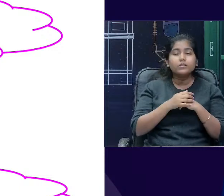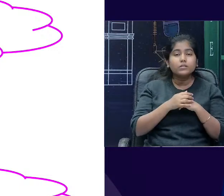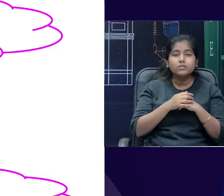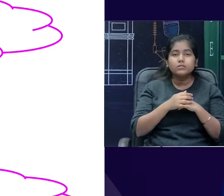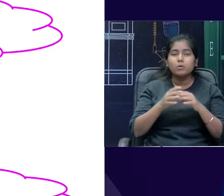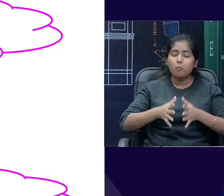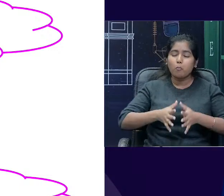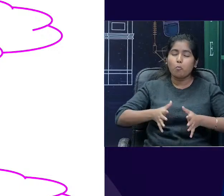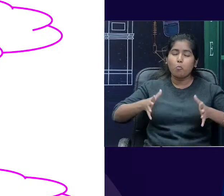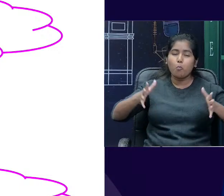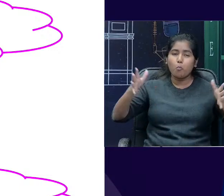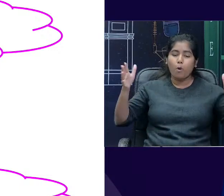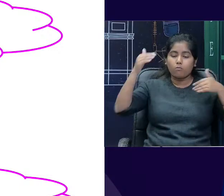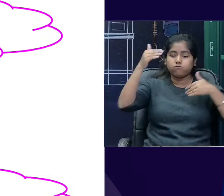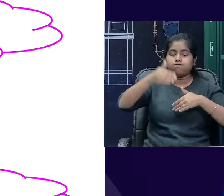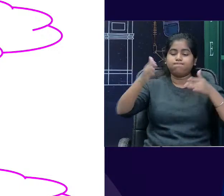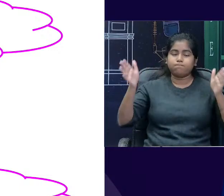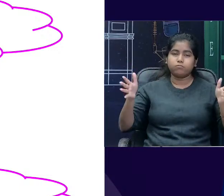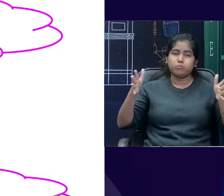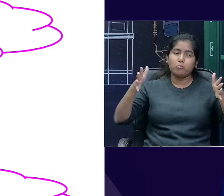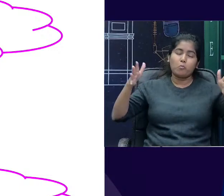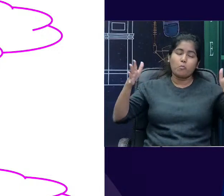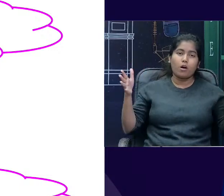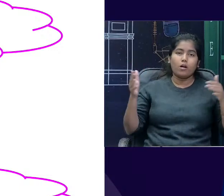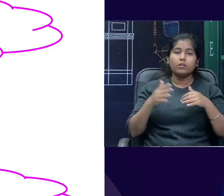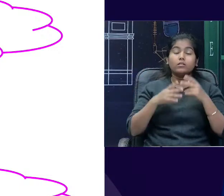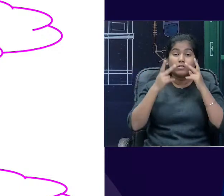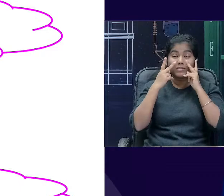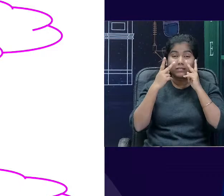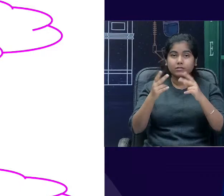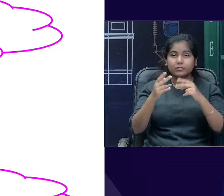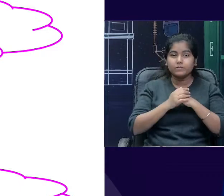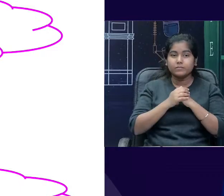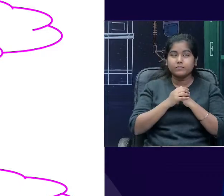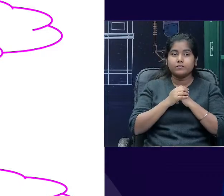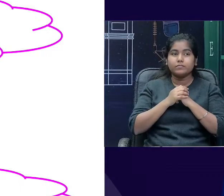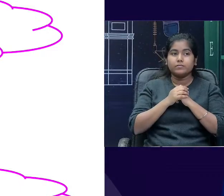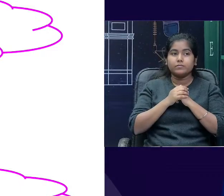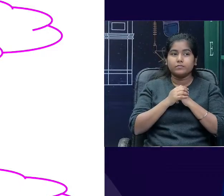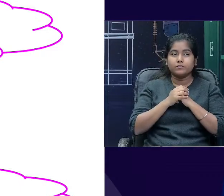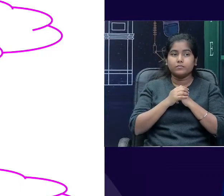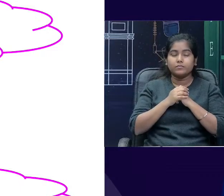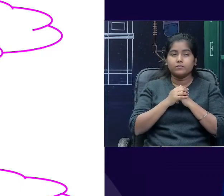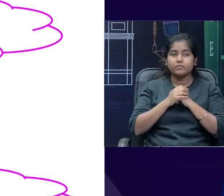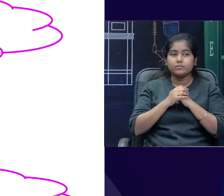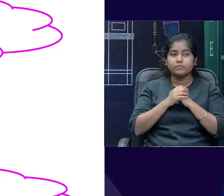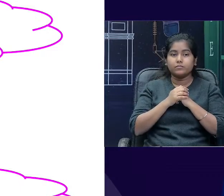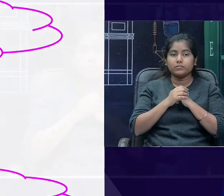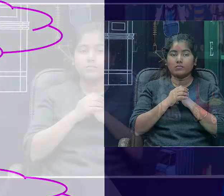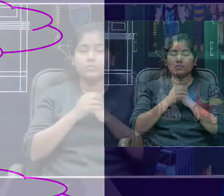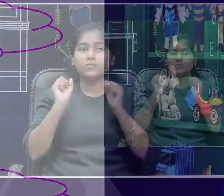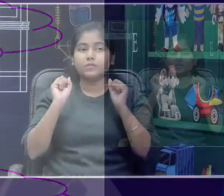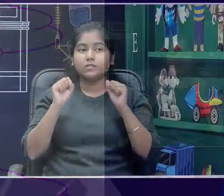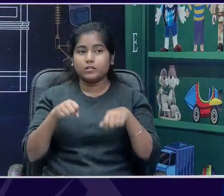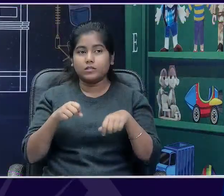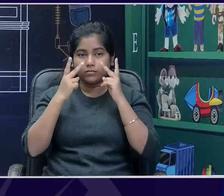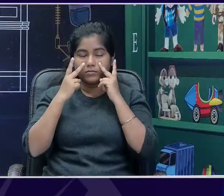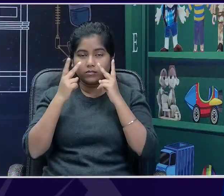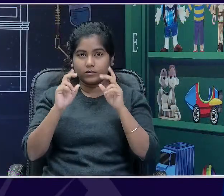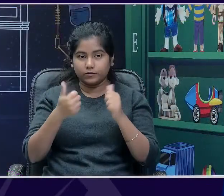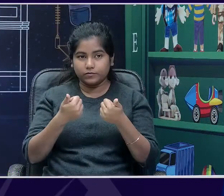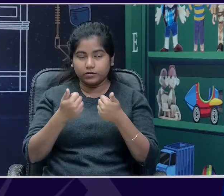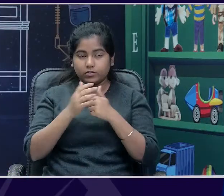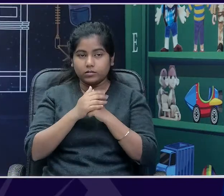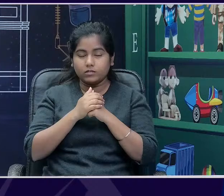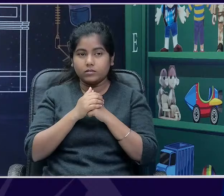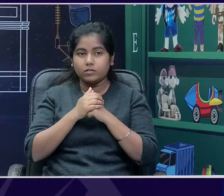large box. Now here, can you see? Yes, I can see. Would